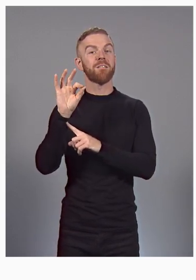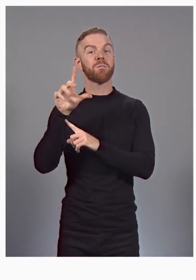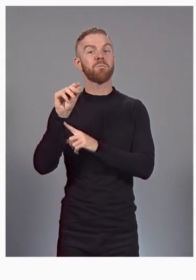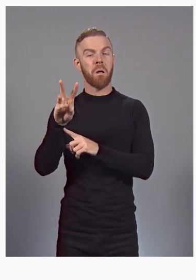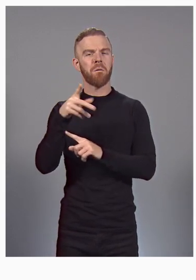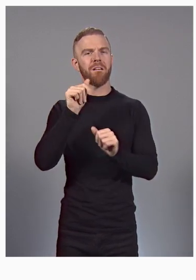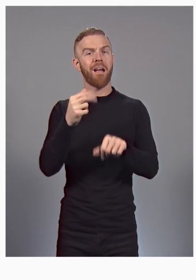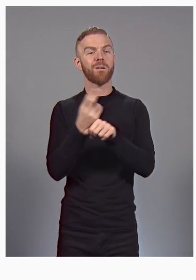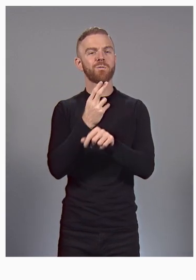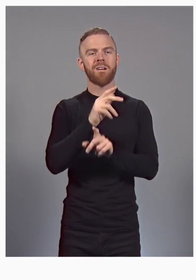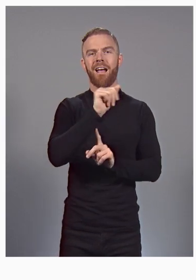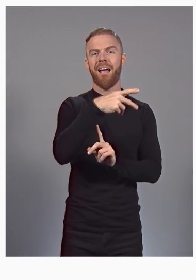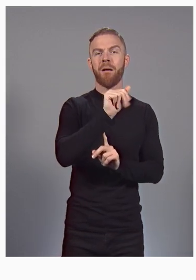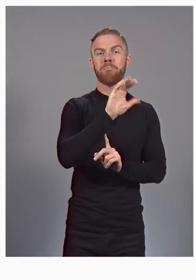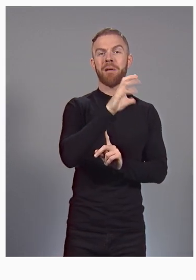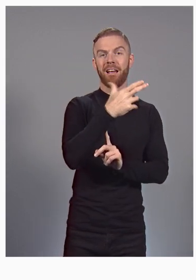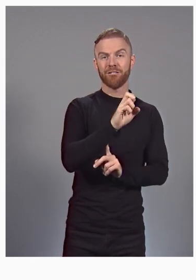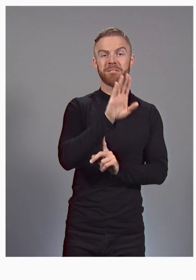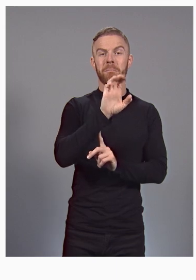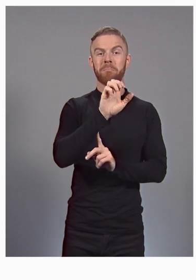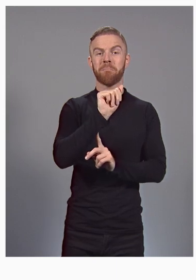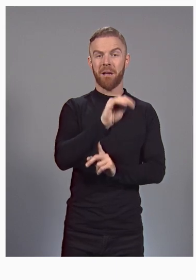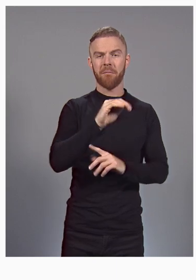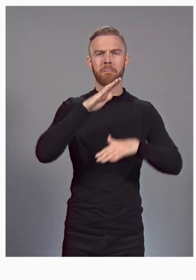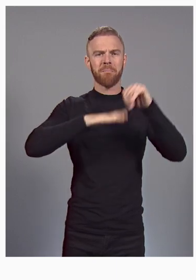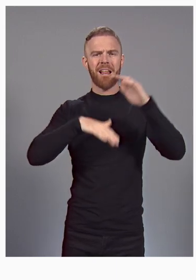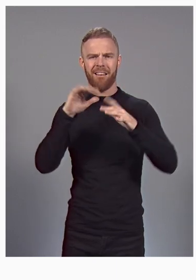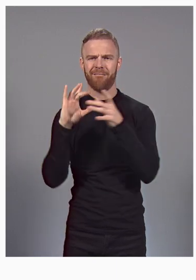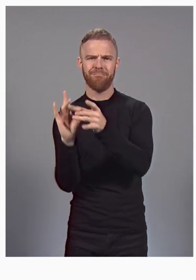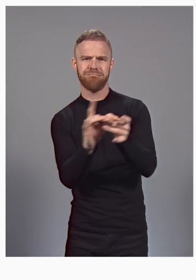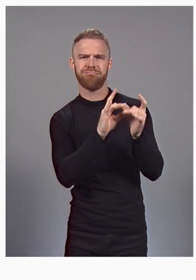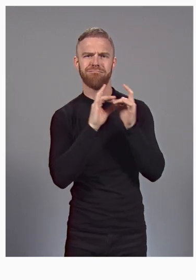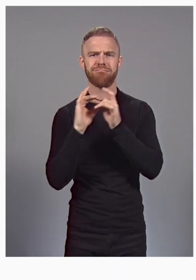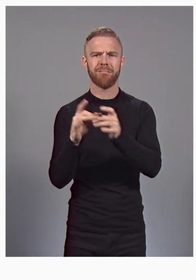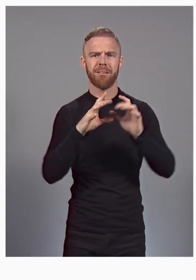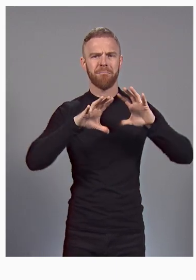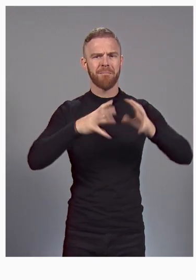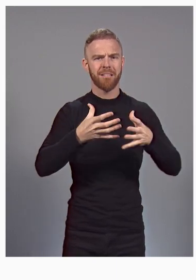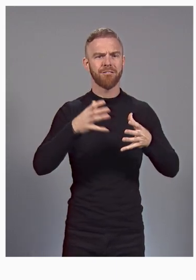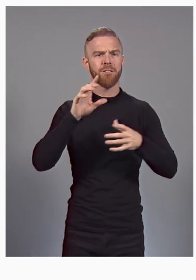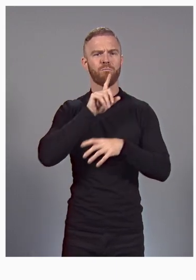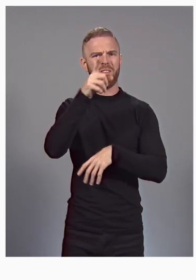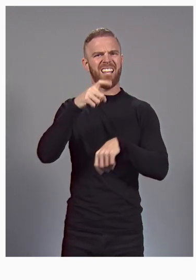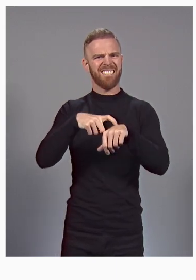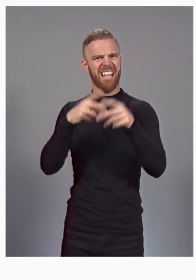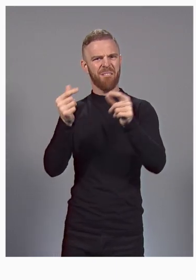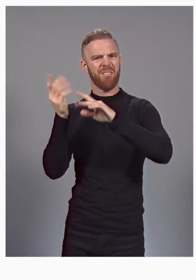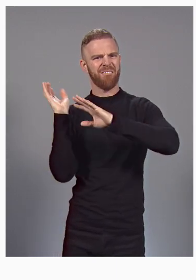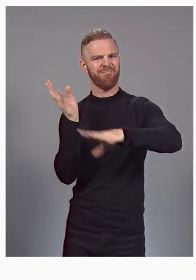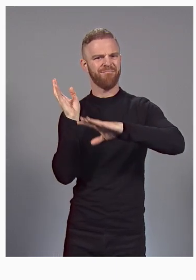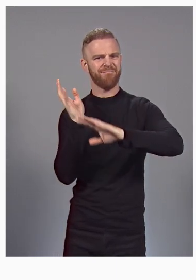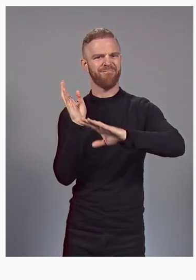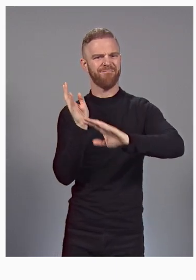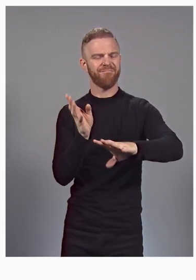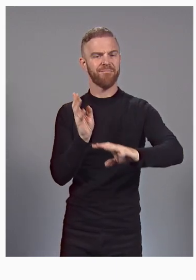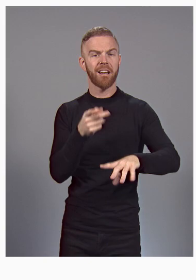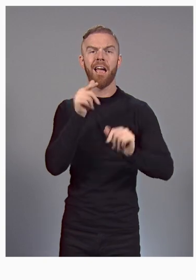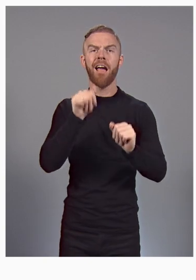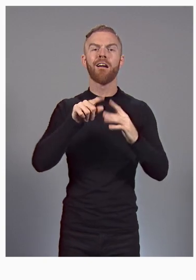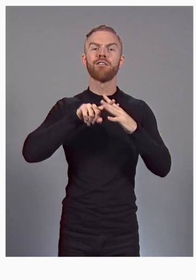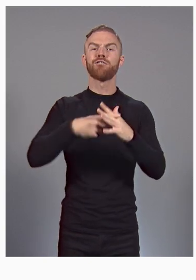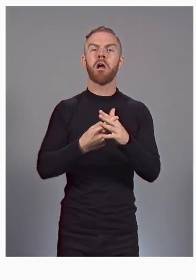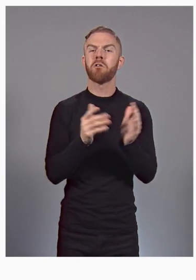use Apache Beam to build unified batch and real-time pipelines. You can start small while having